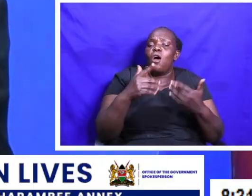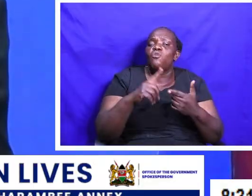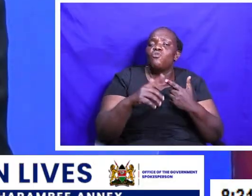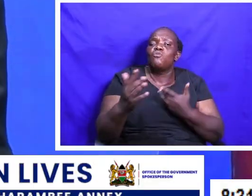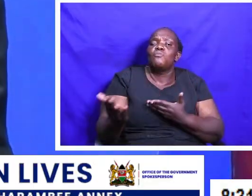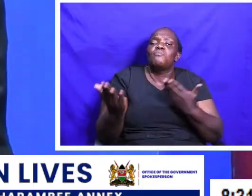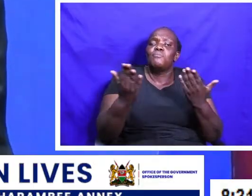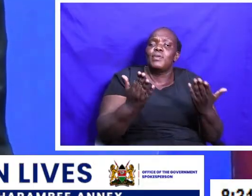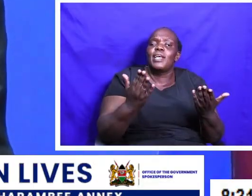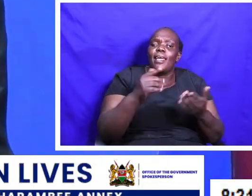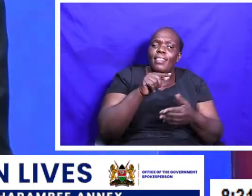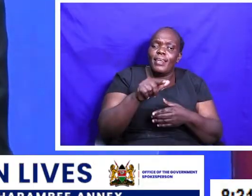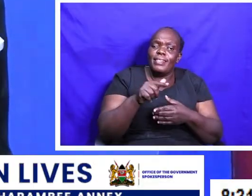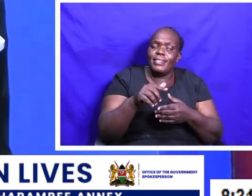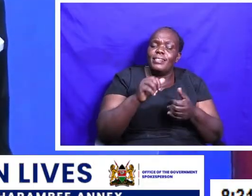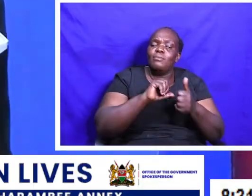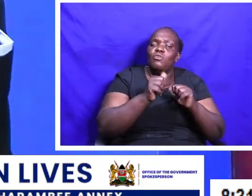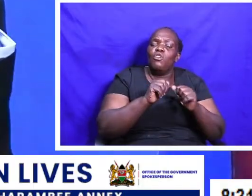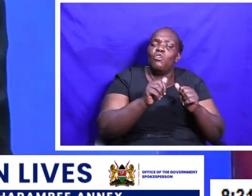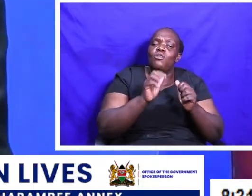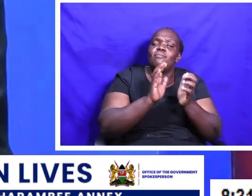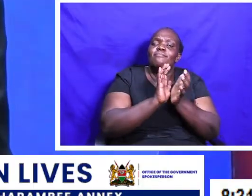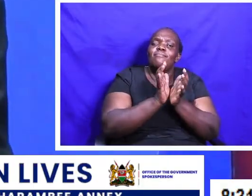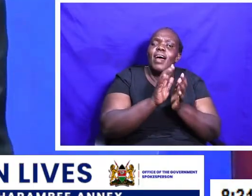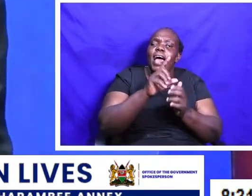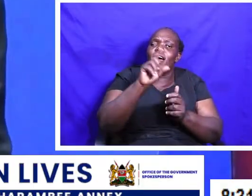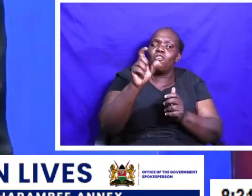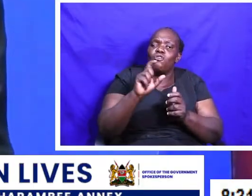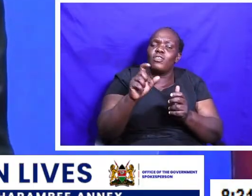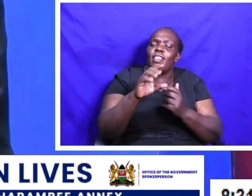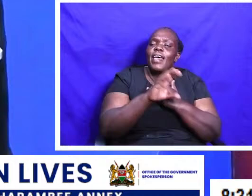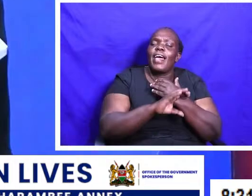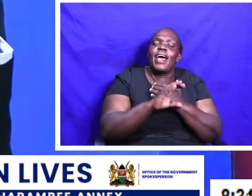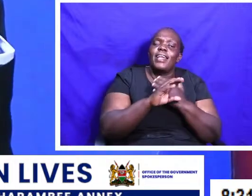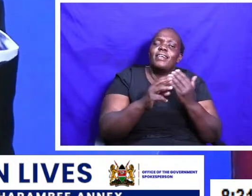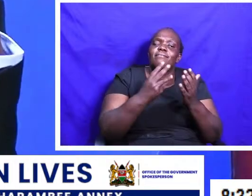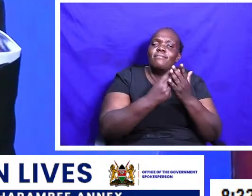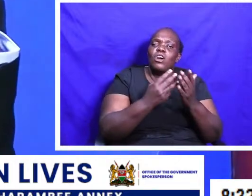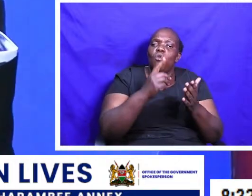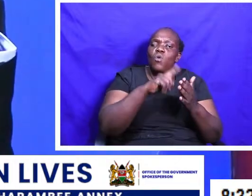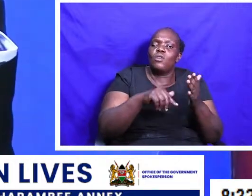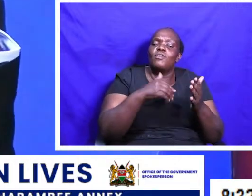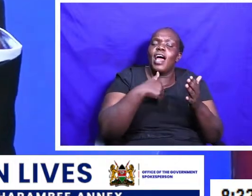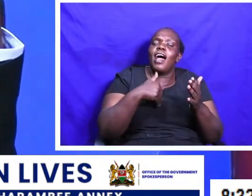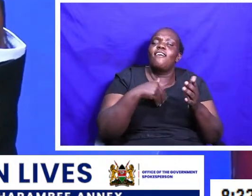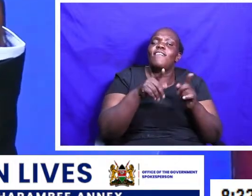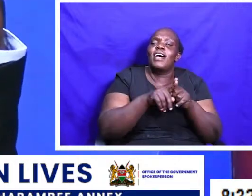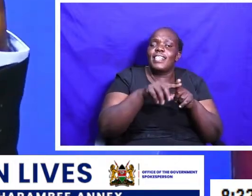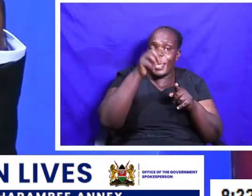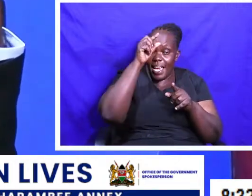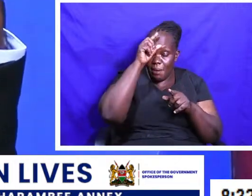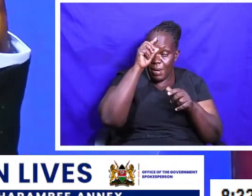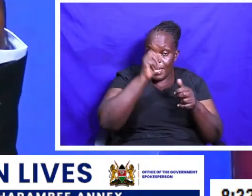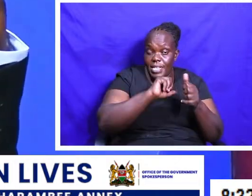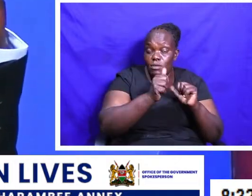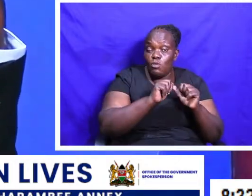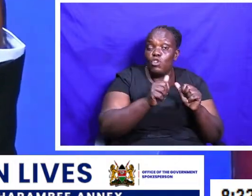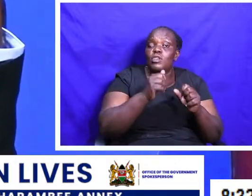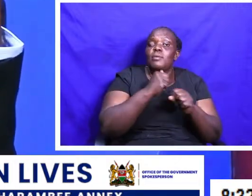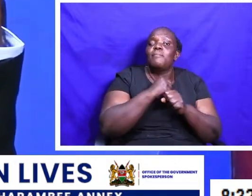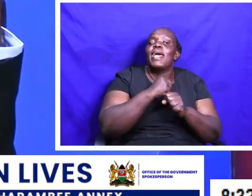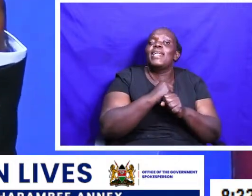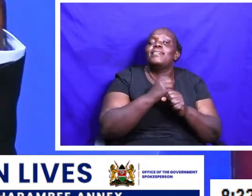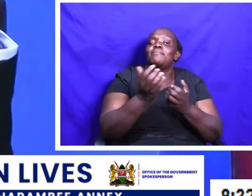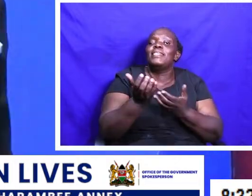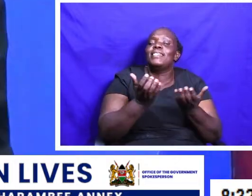to bring these sports hubs across the country, partnering with what we have as a government, to commercialize sports. Okay.